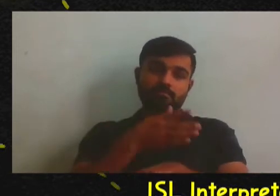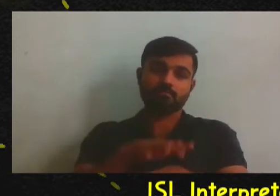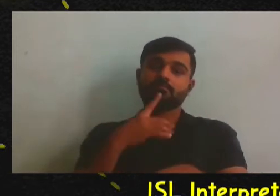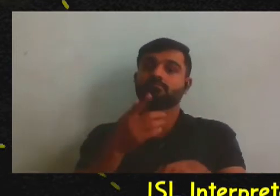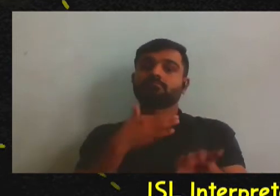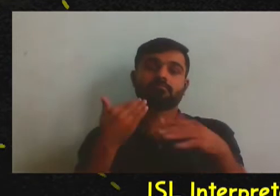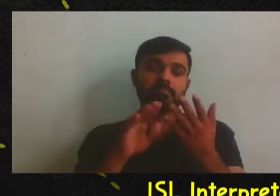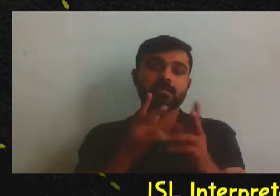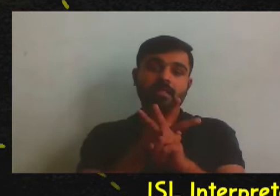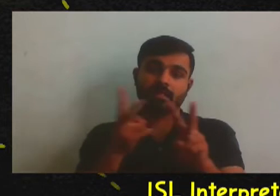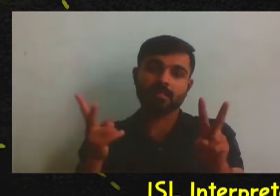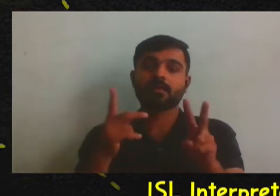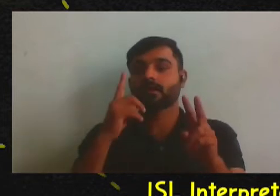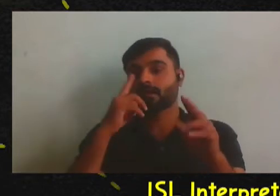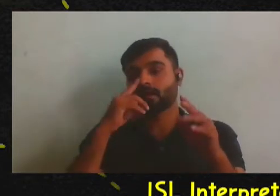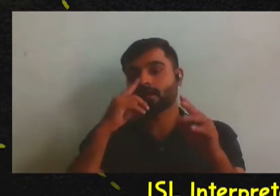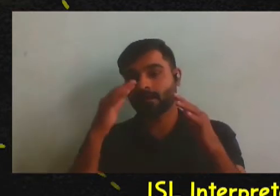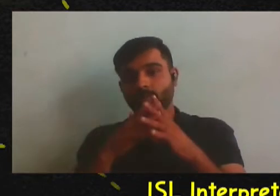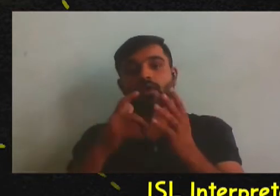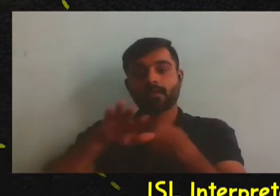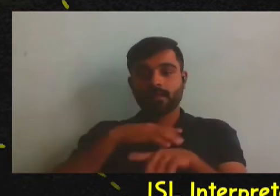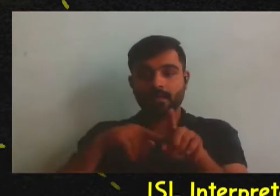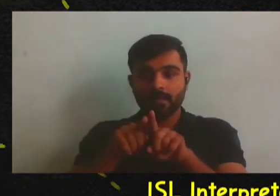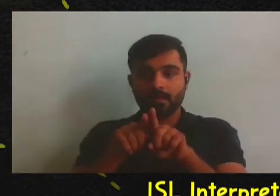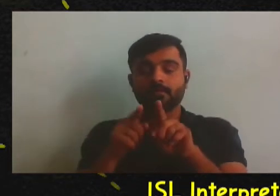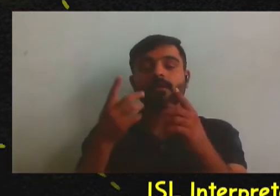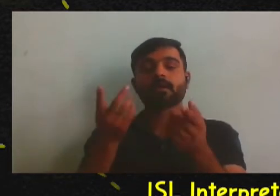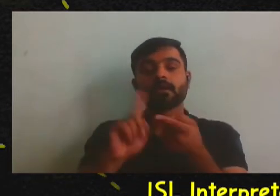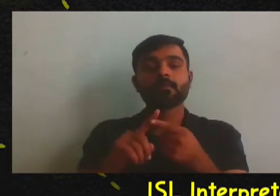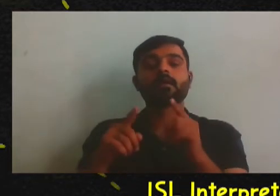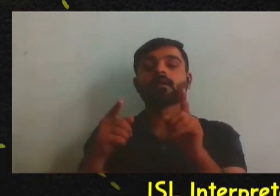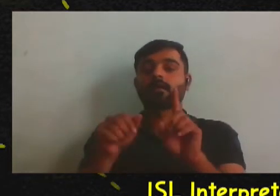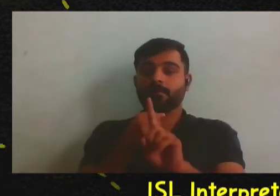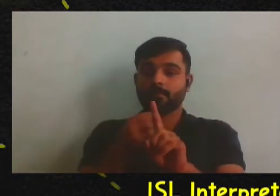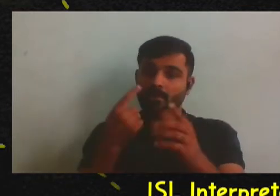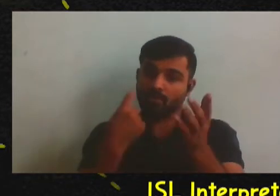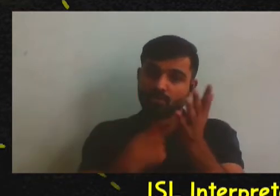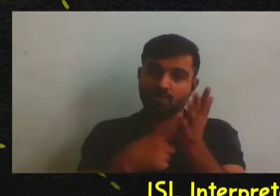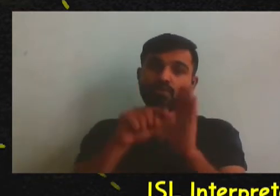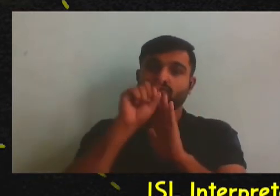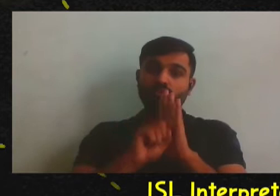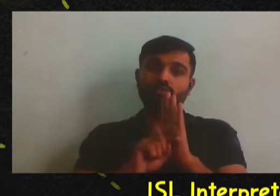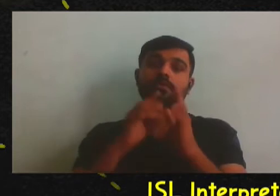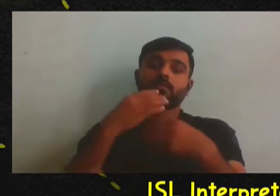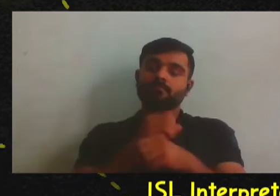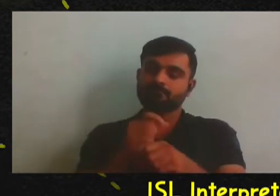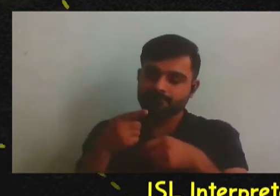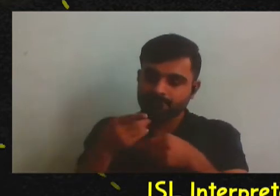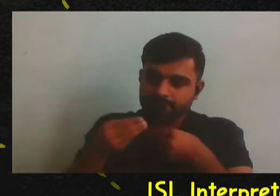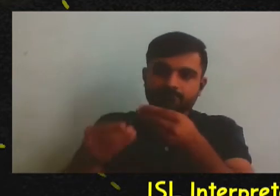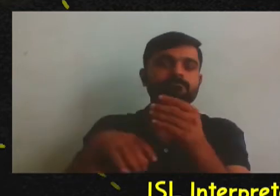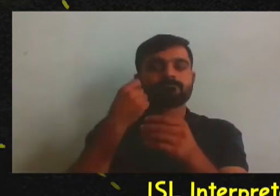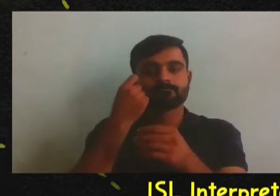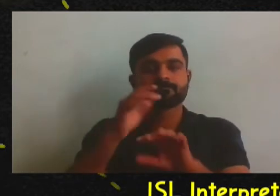as lesbian or are in a relationship, immediately the protocol needs to kind of get them to understand, take all